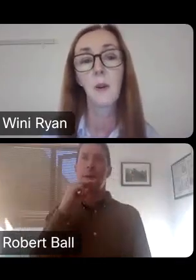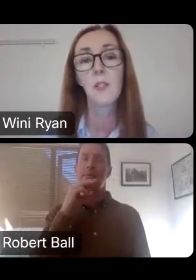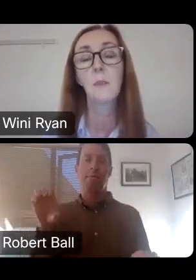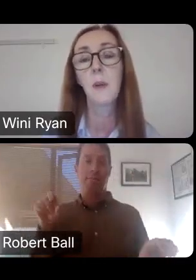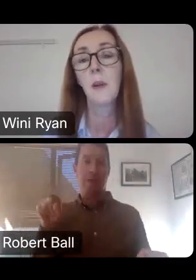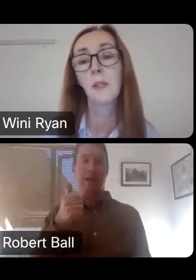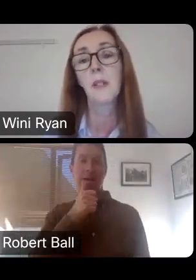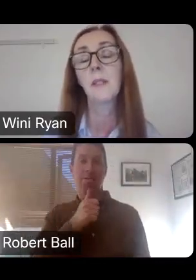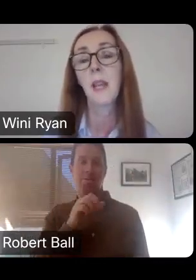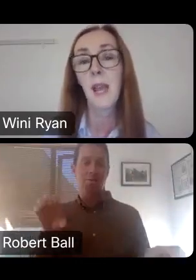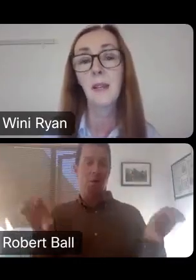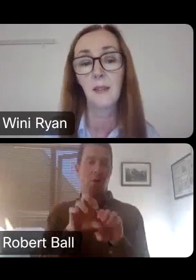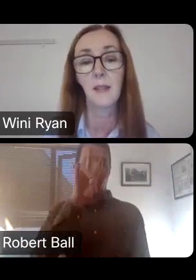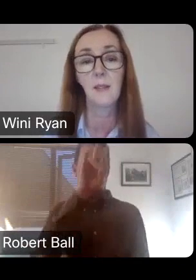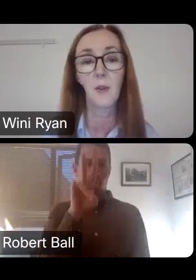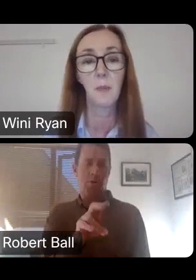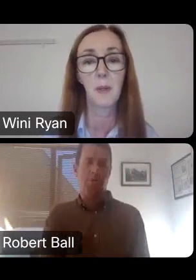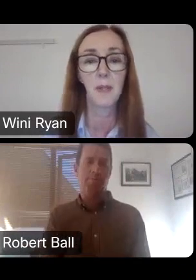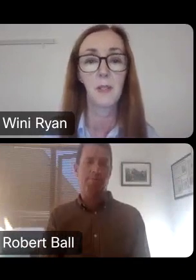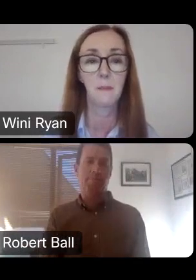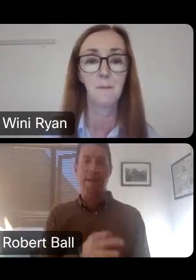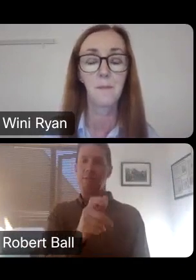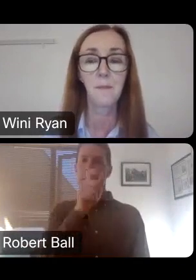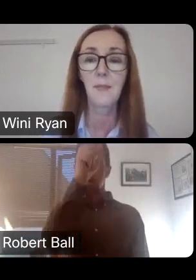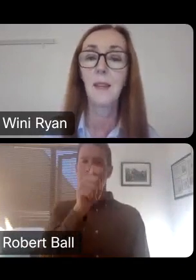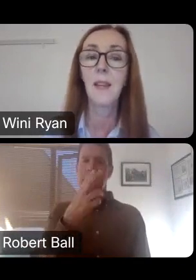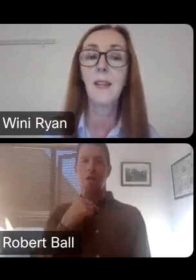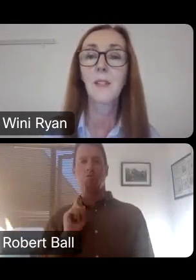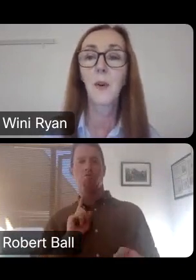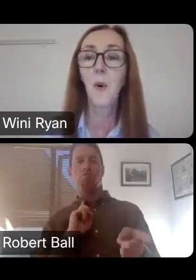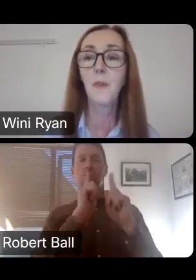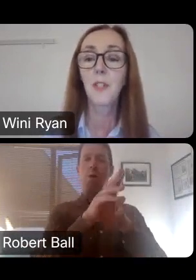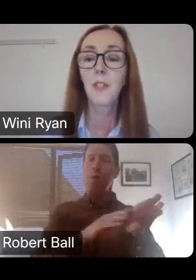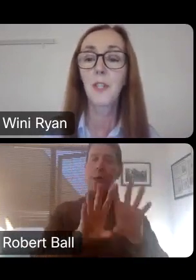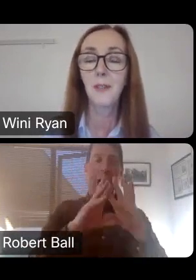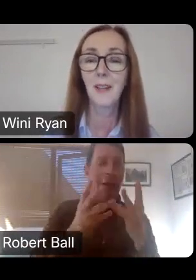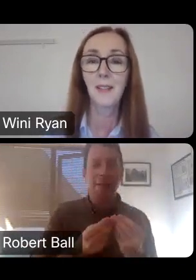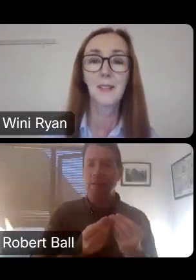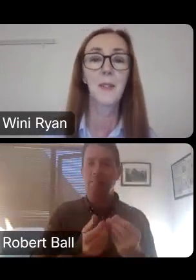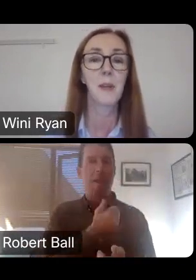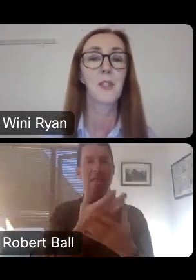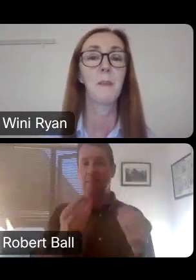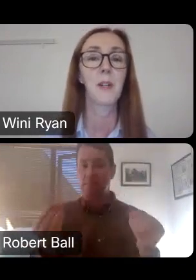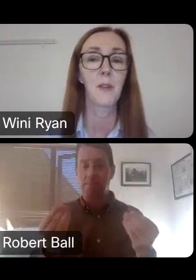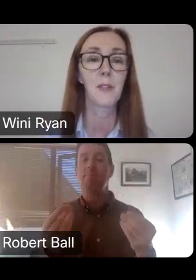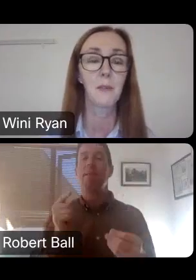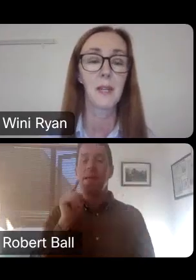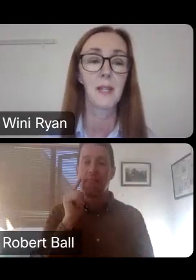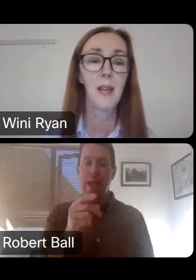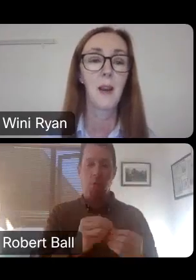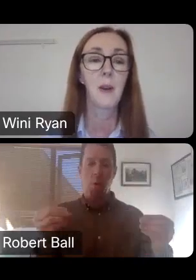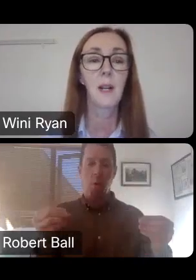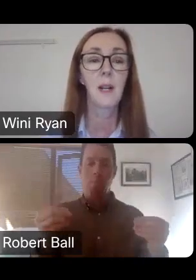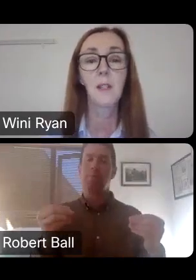a question where the person can say anything is an open question. So over to you. You can see the question marks on the